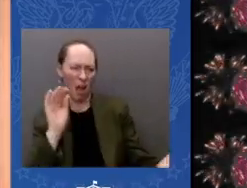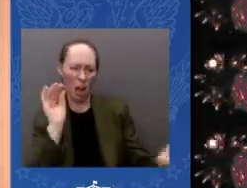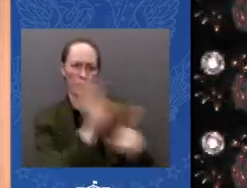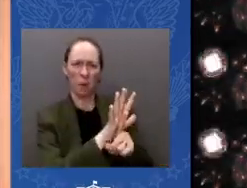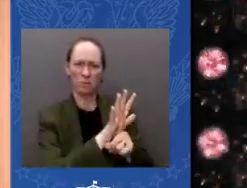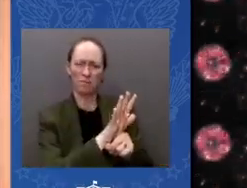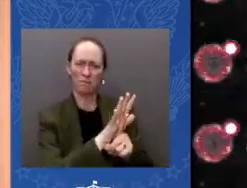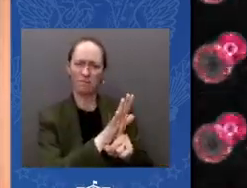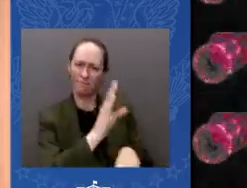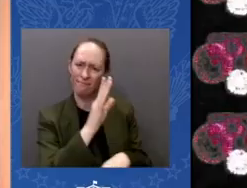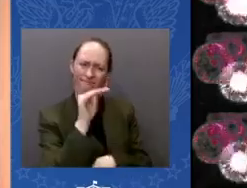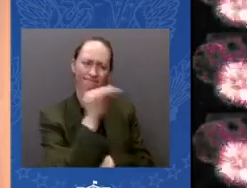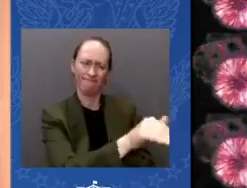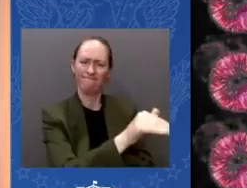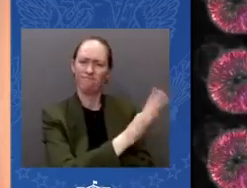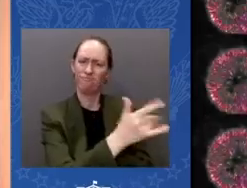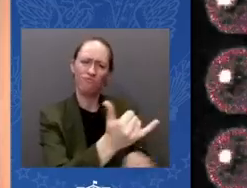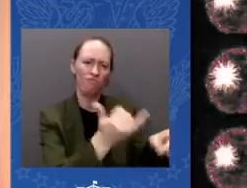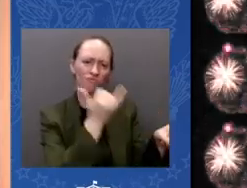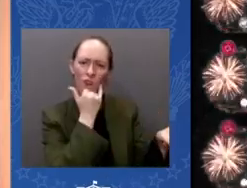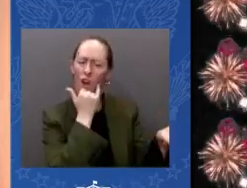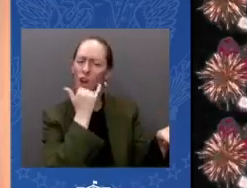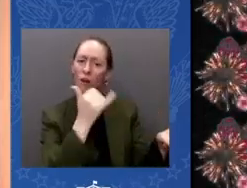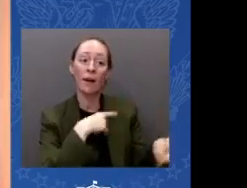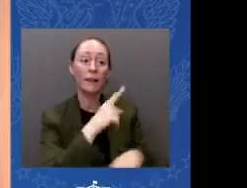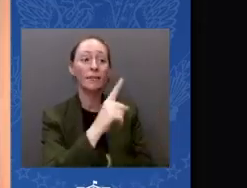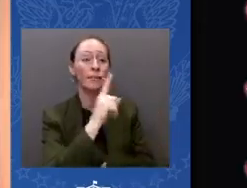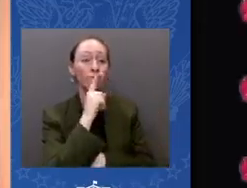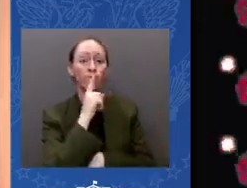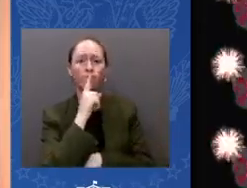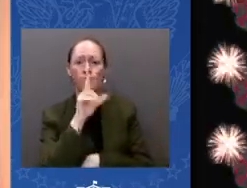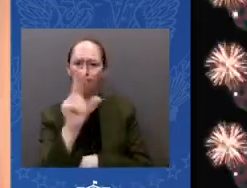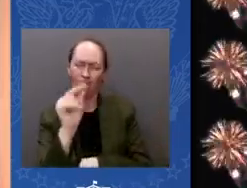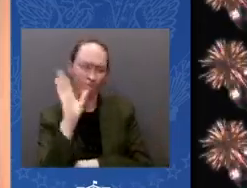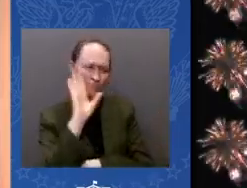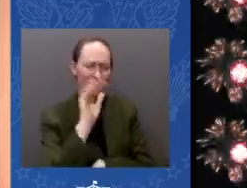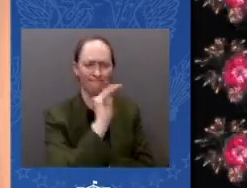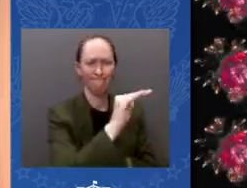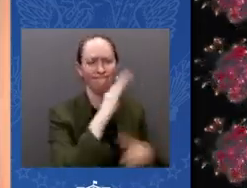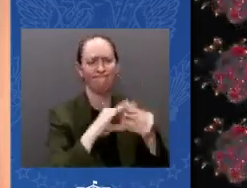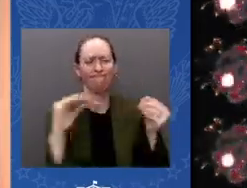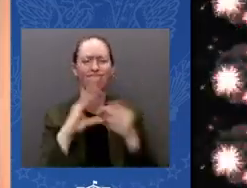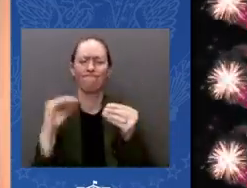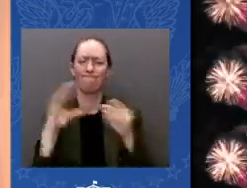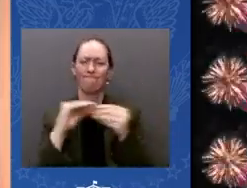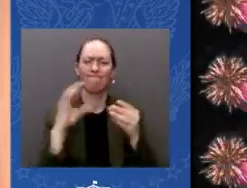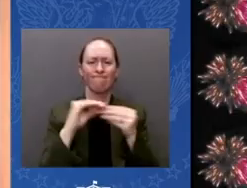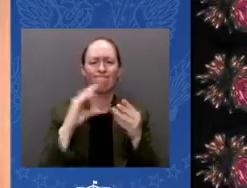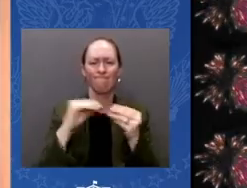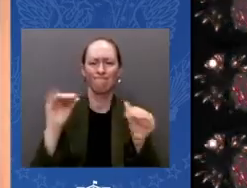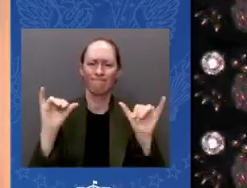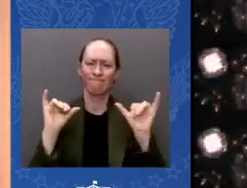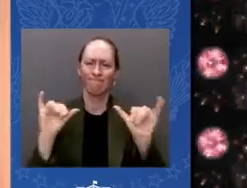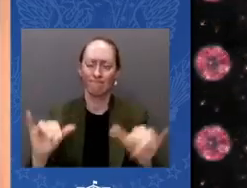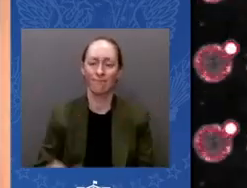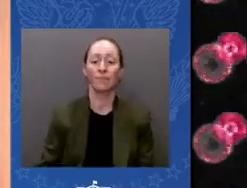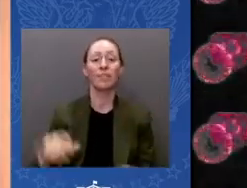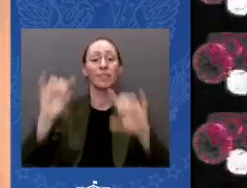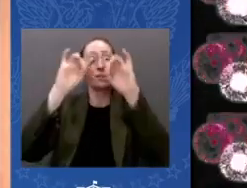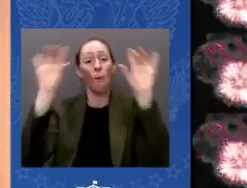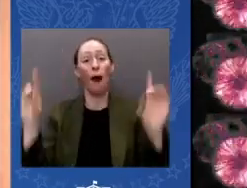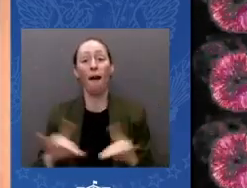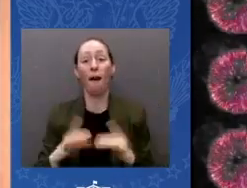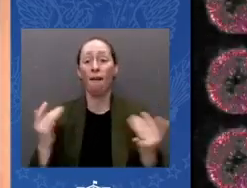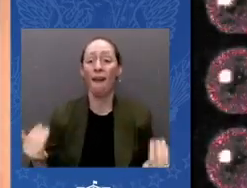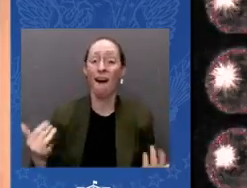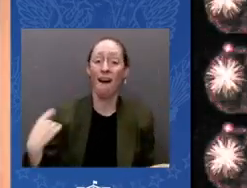We're not going to remain silent. Diwali is a reminder that each of us has the power to dispel darkness and bring